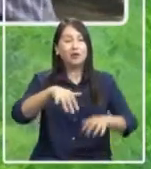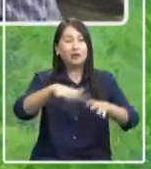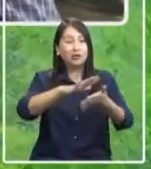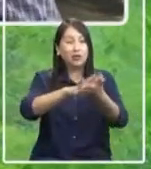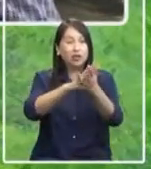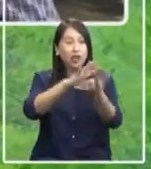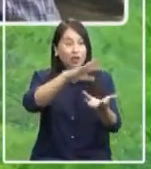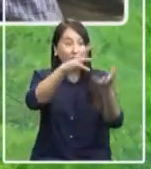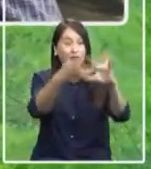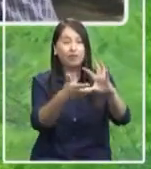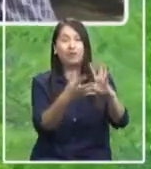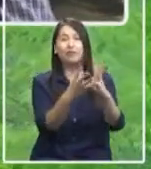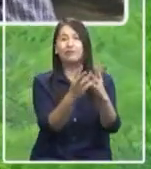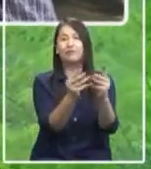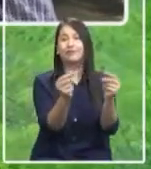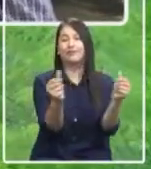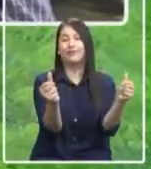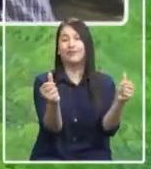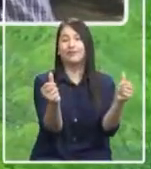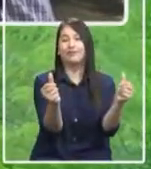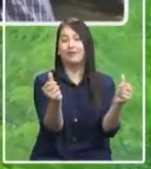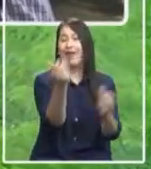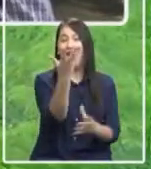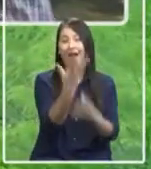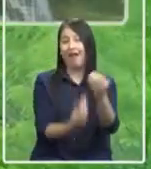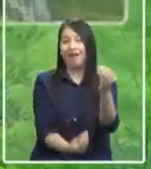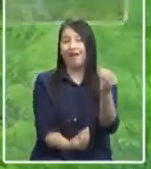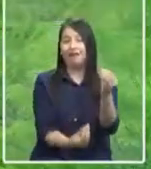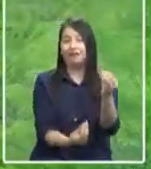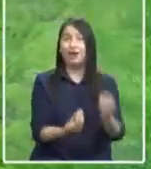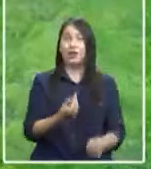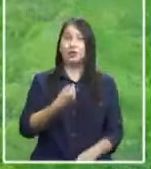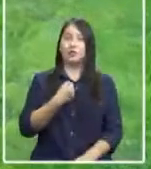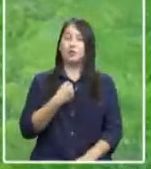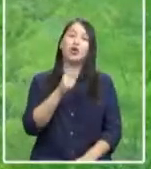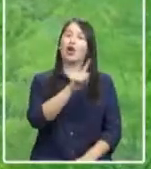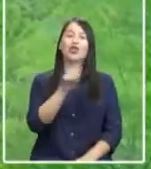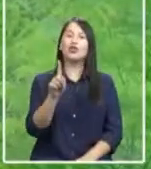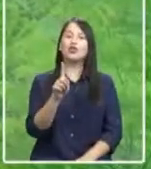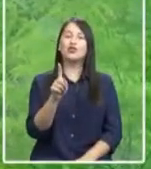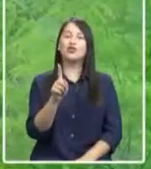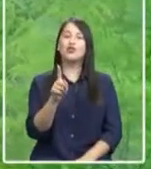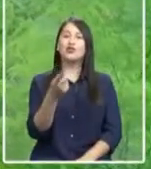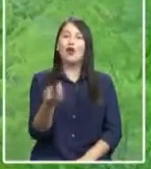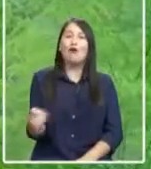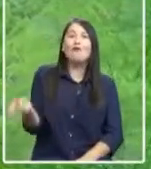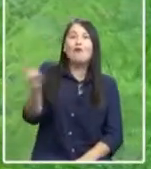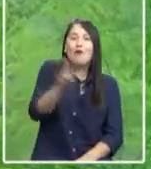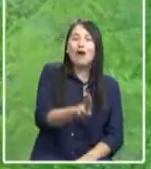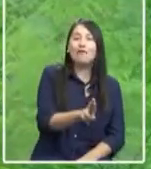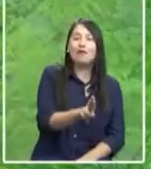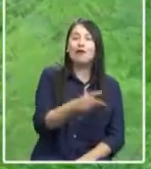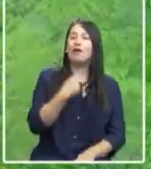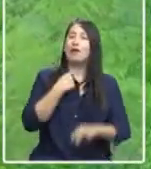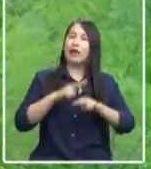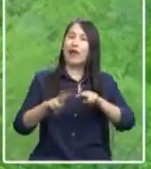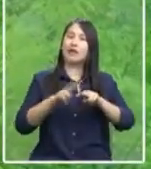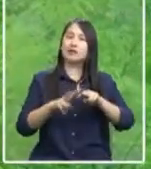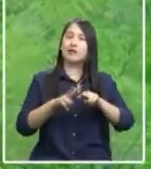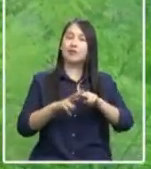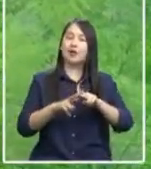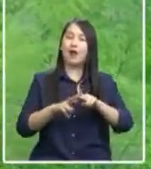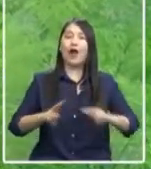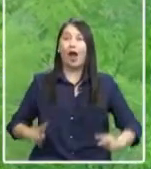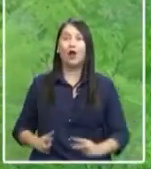So if you don't go back, what do? We build a new road to go to a new